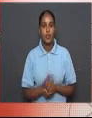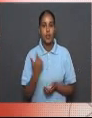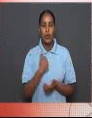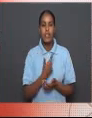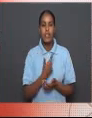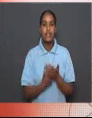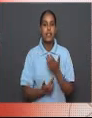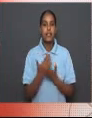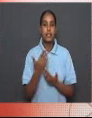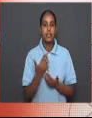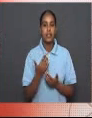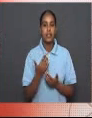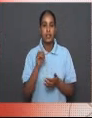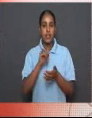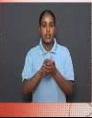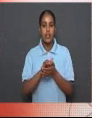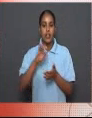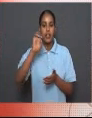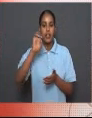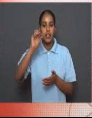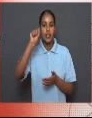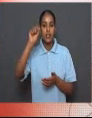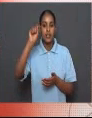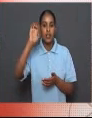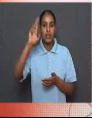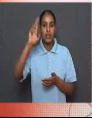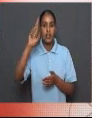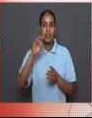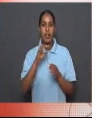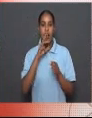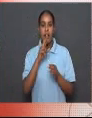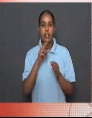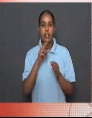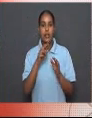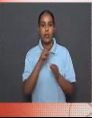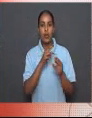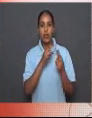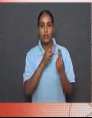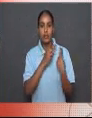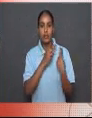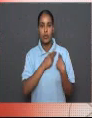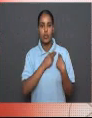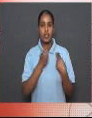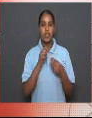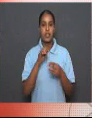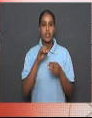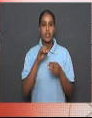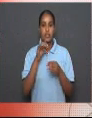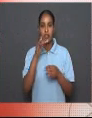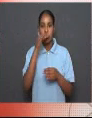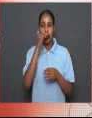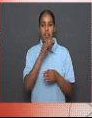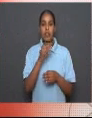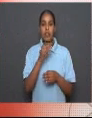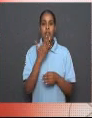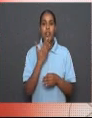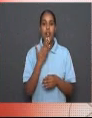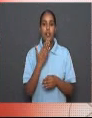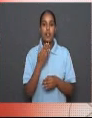We discussed that esters are responsible for the scent and